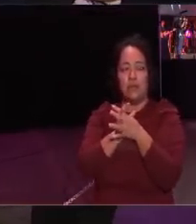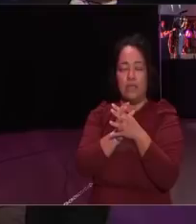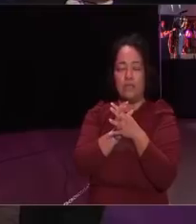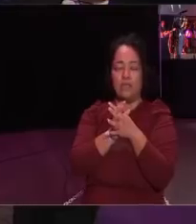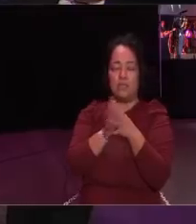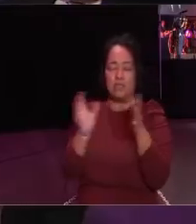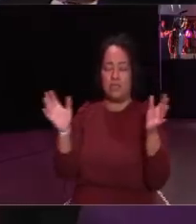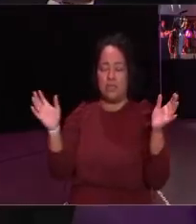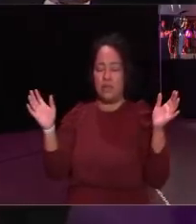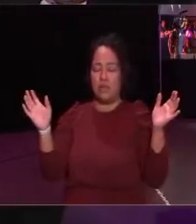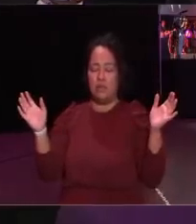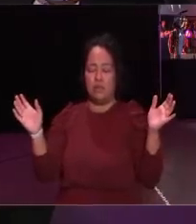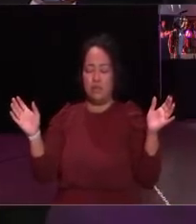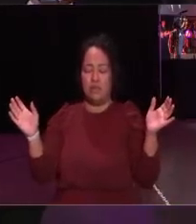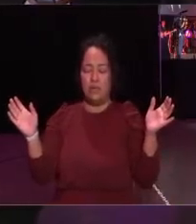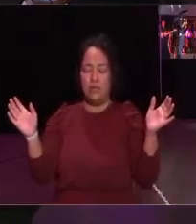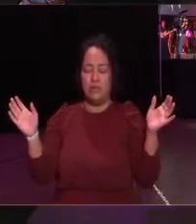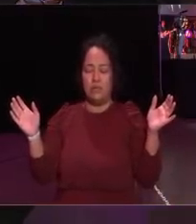Hallelujah. Let me.